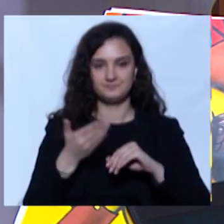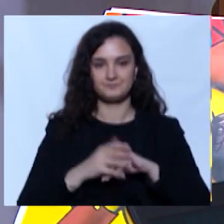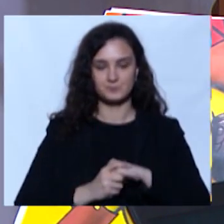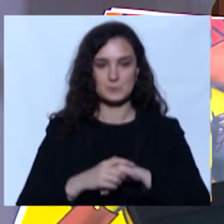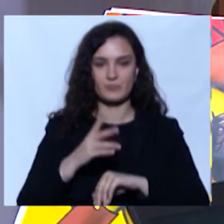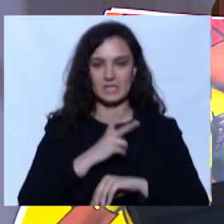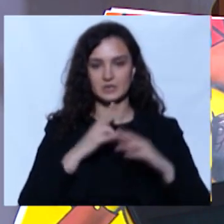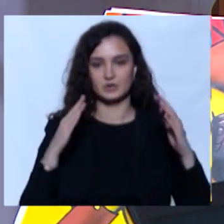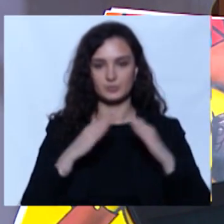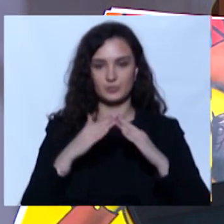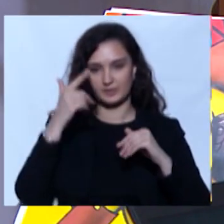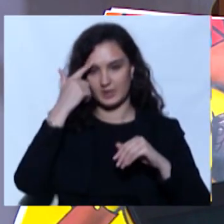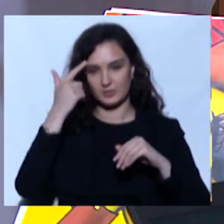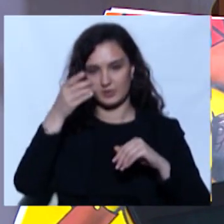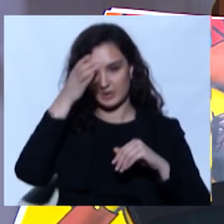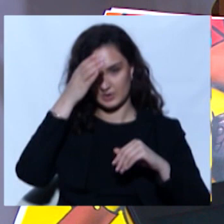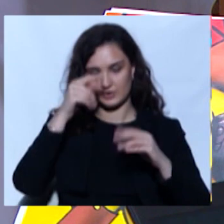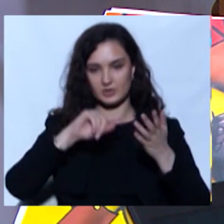to